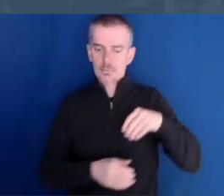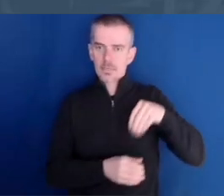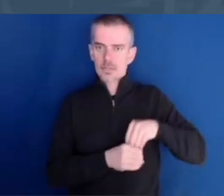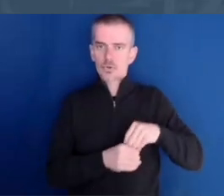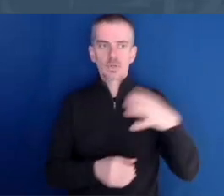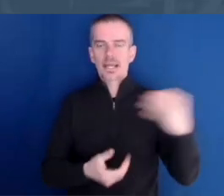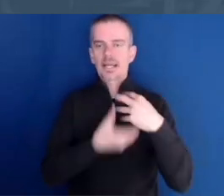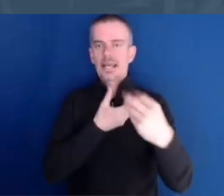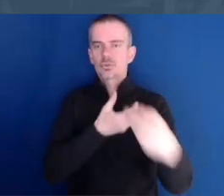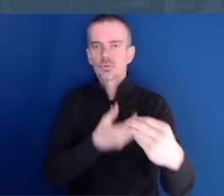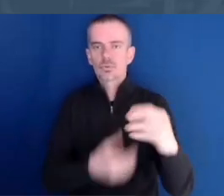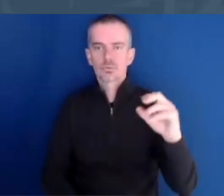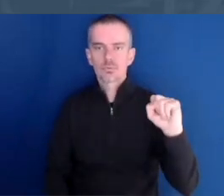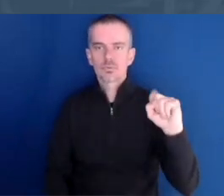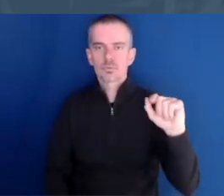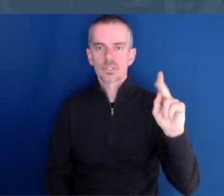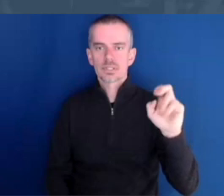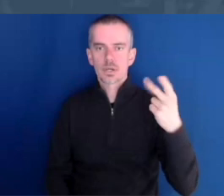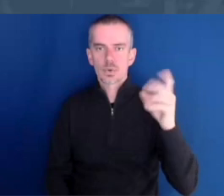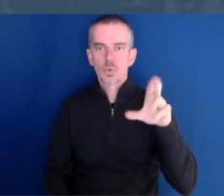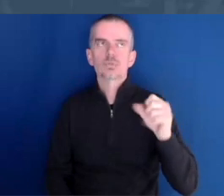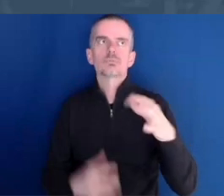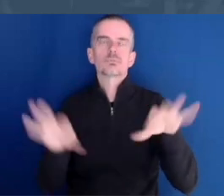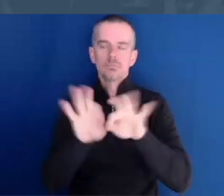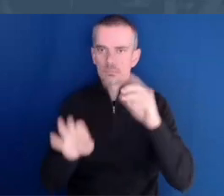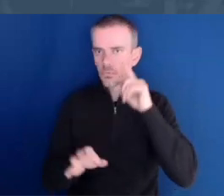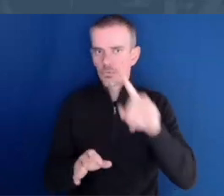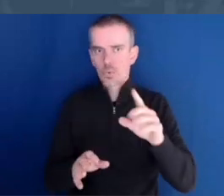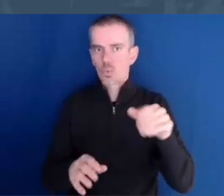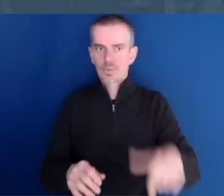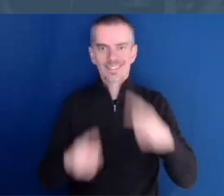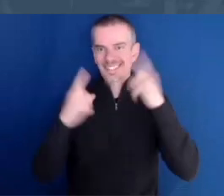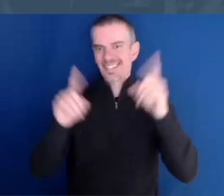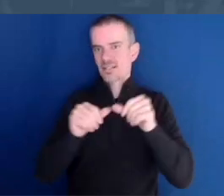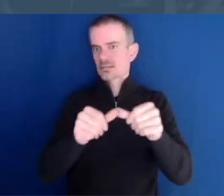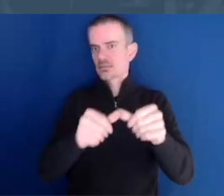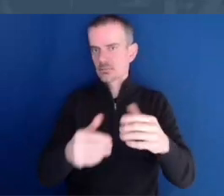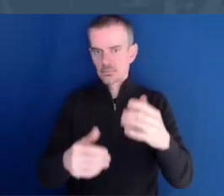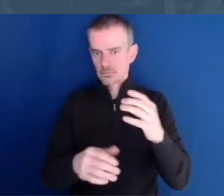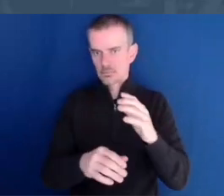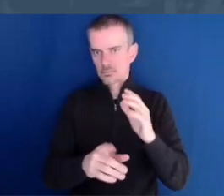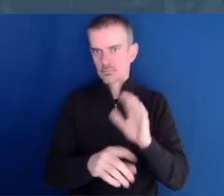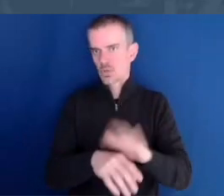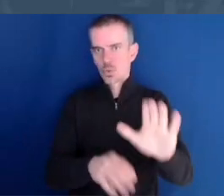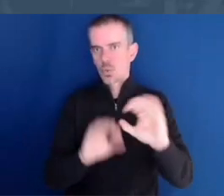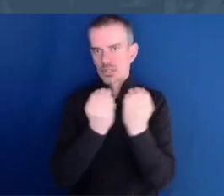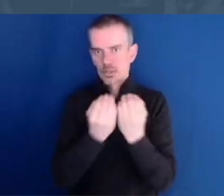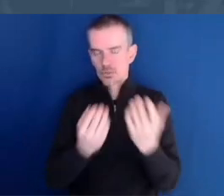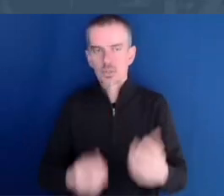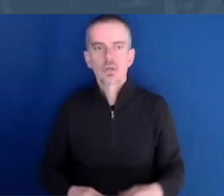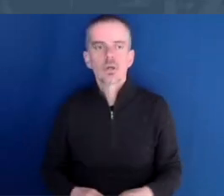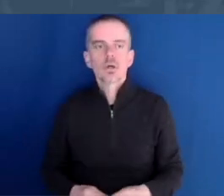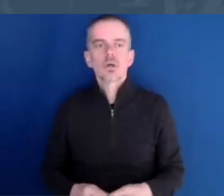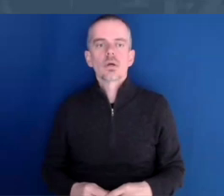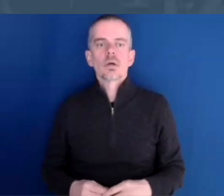and external stakeholders is going to be crucial to the ongoing success of your organization's internal controls. It